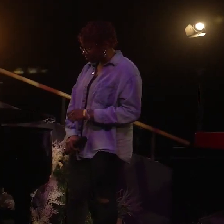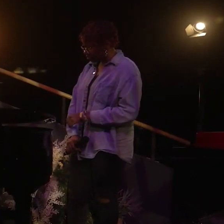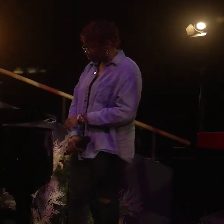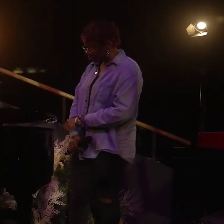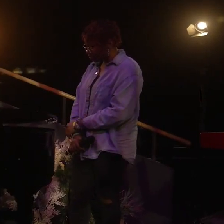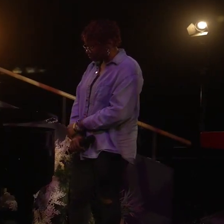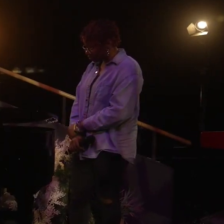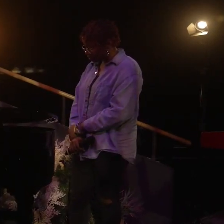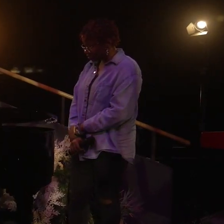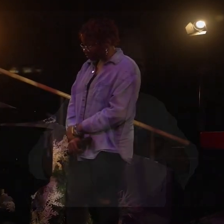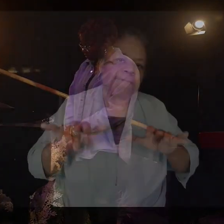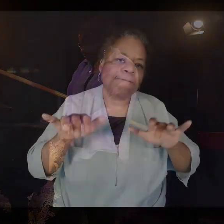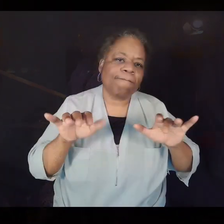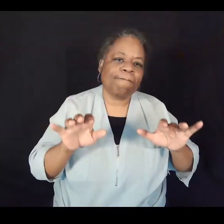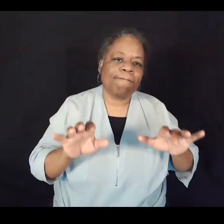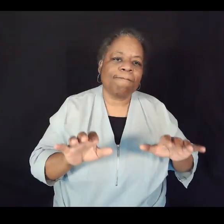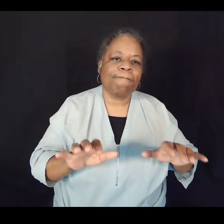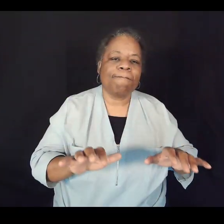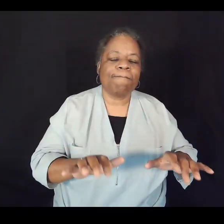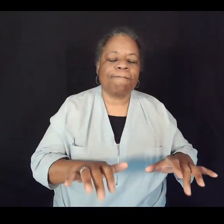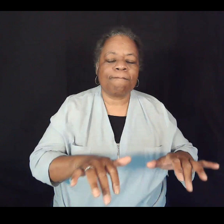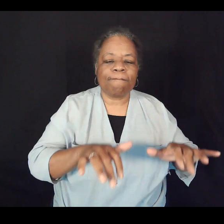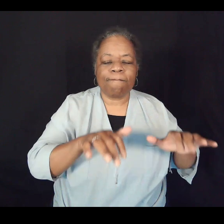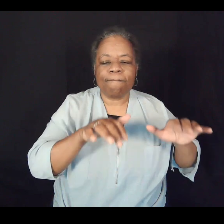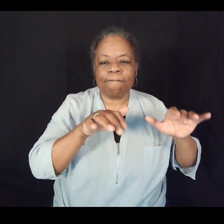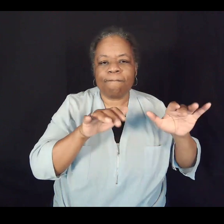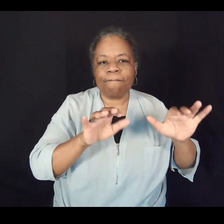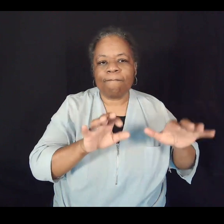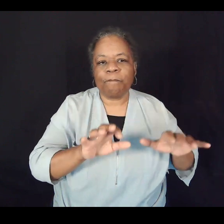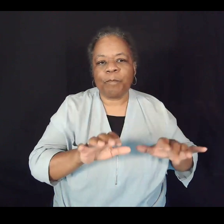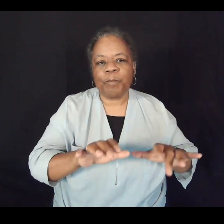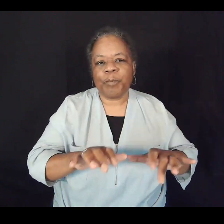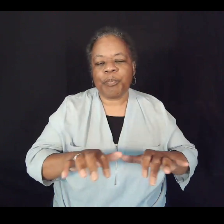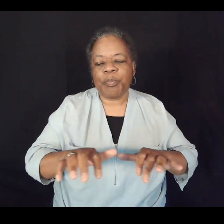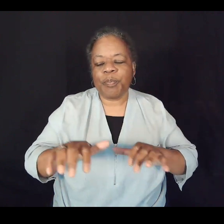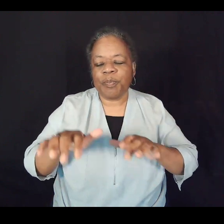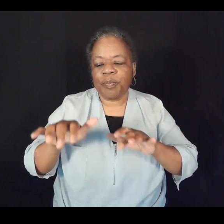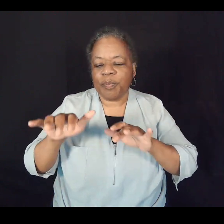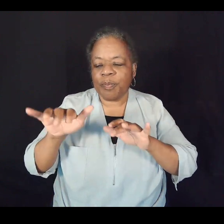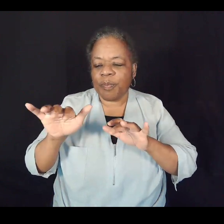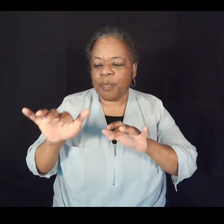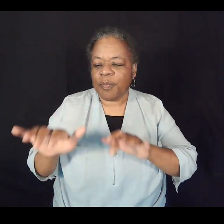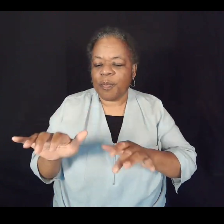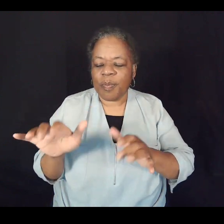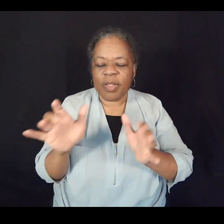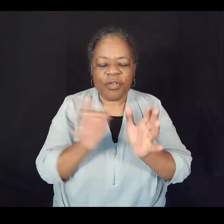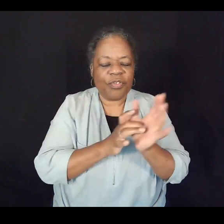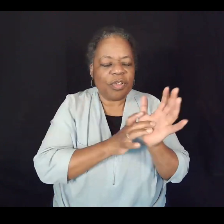Jesus,